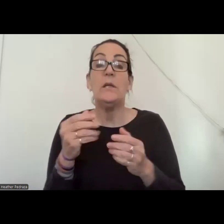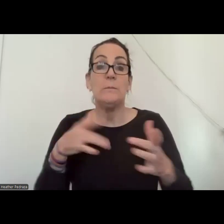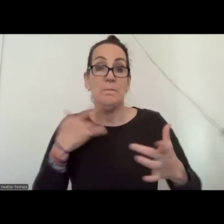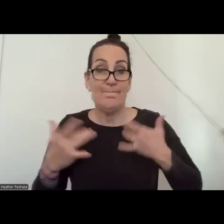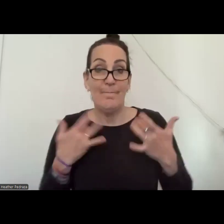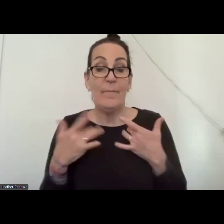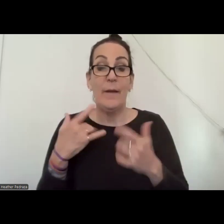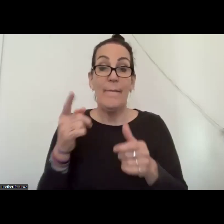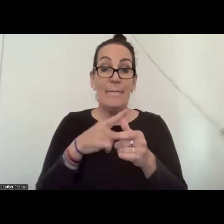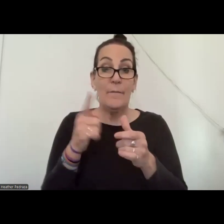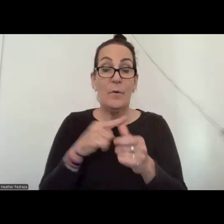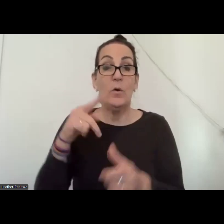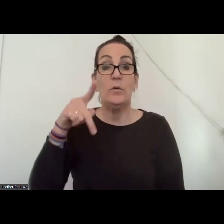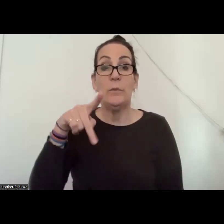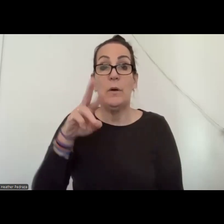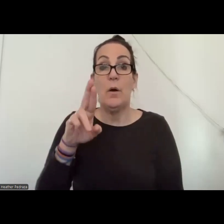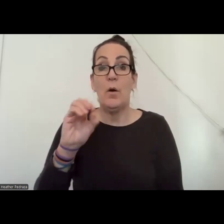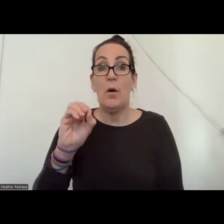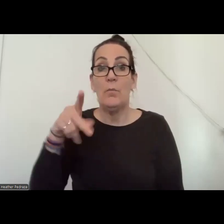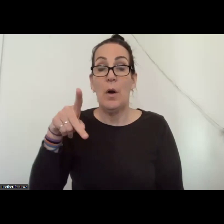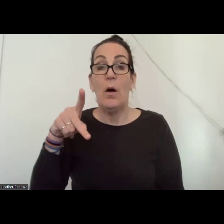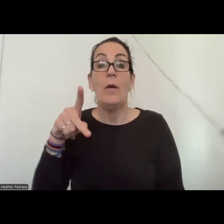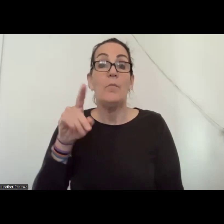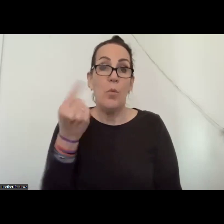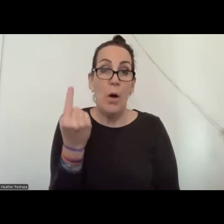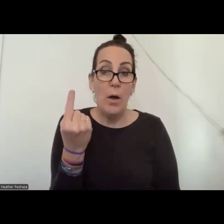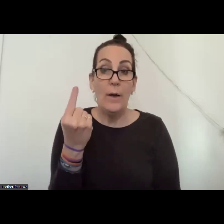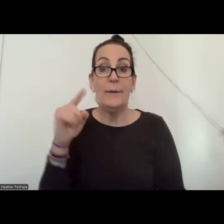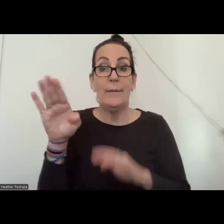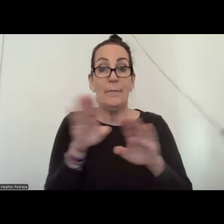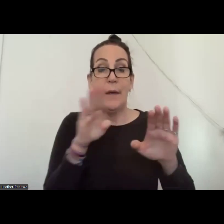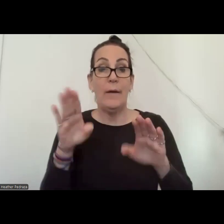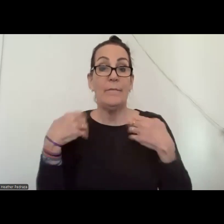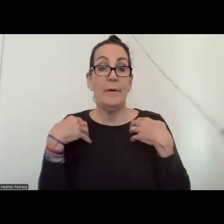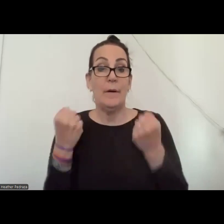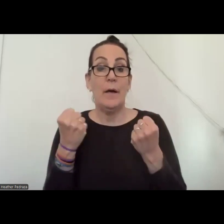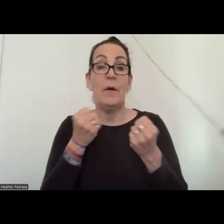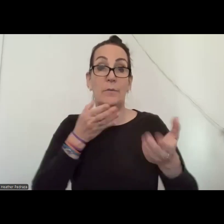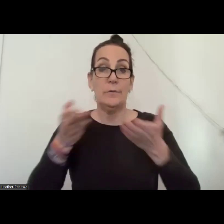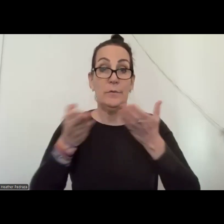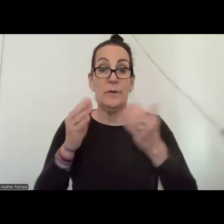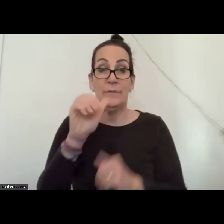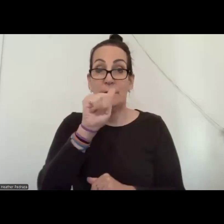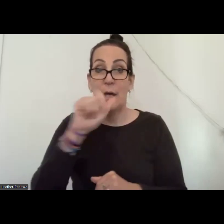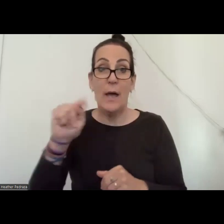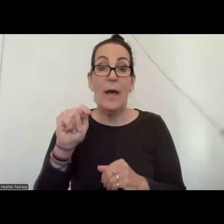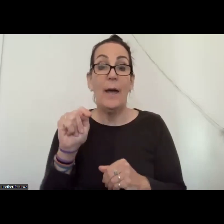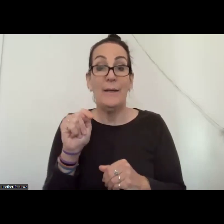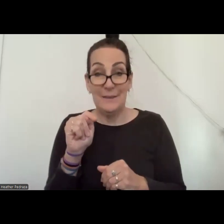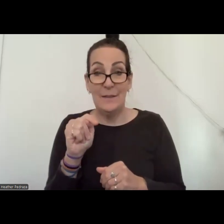is Proposition 1 in the Behavioral Health Services Act. So there's significant investment in behavioral health